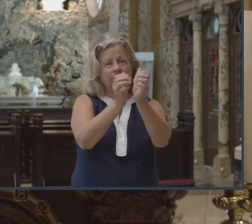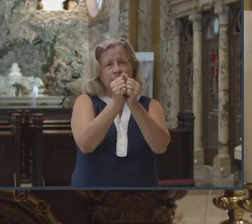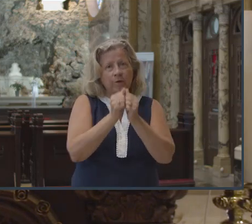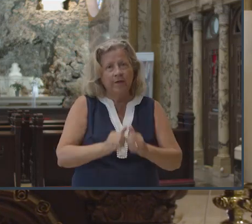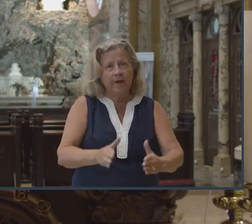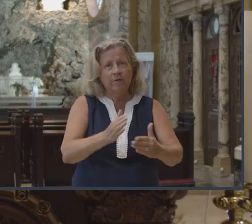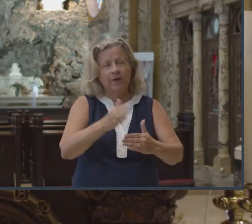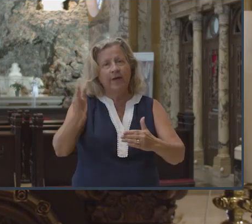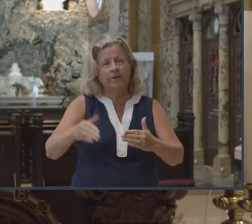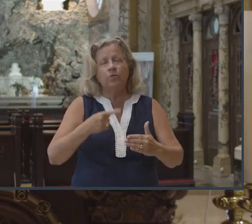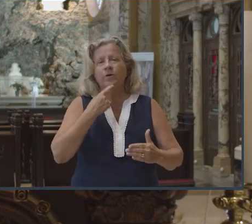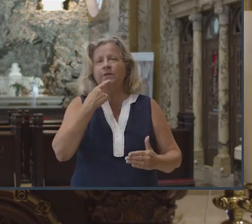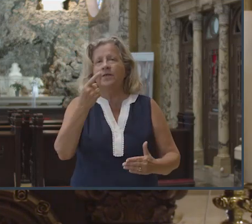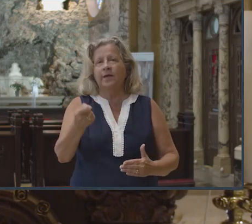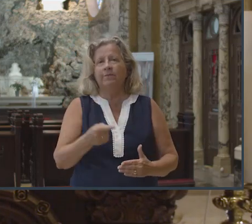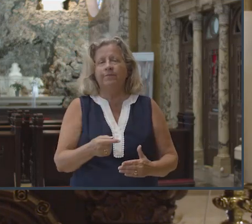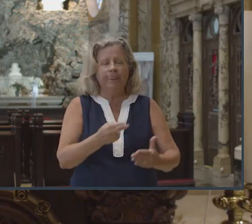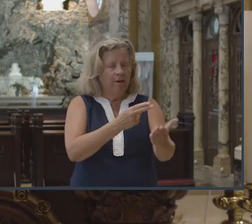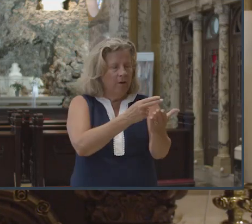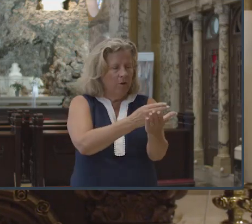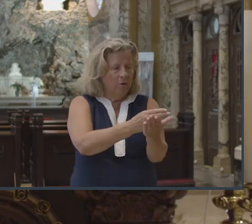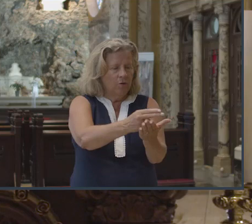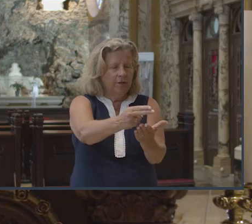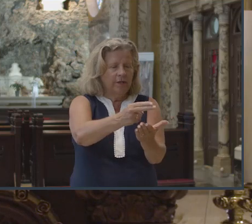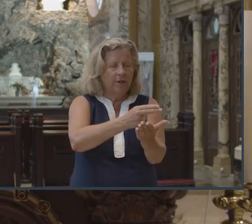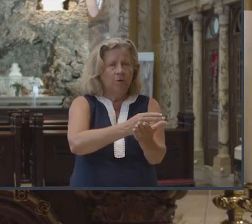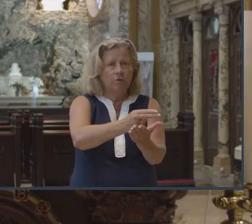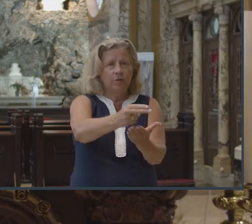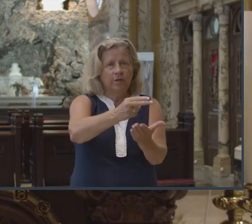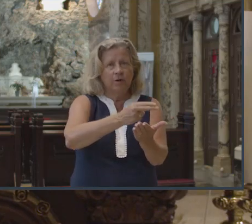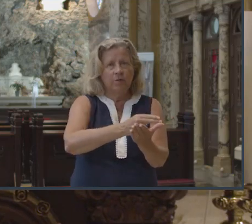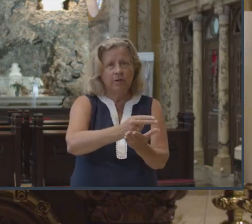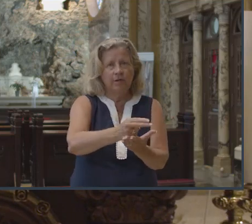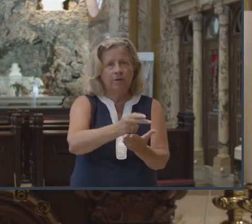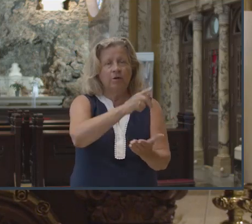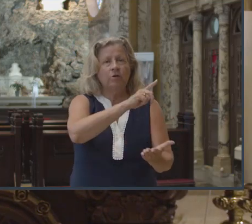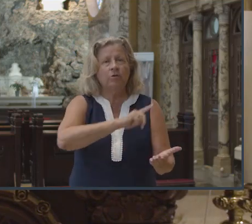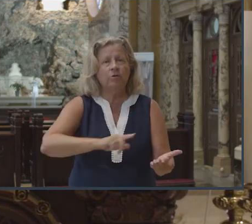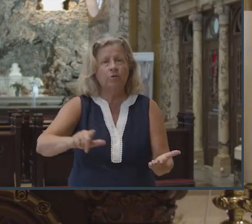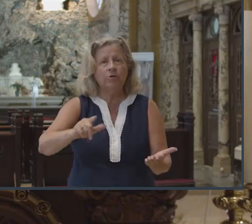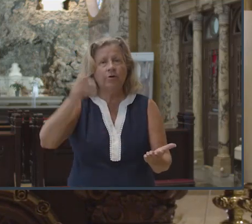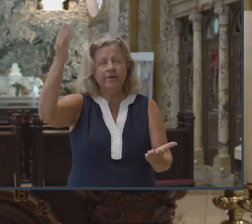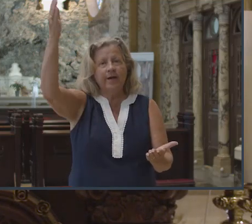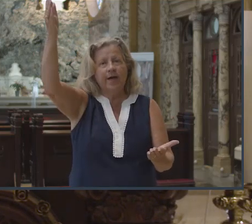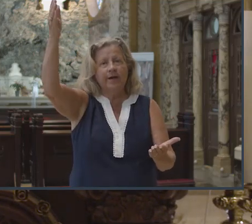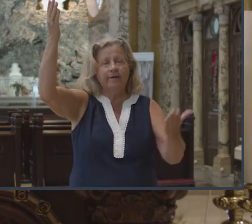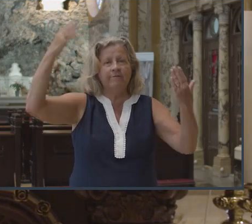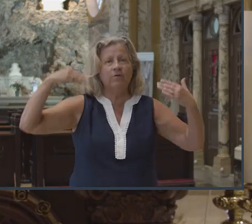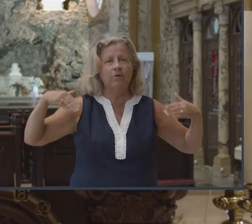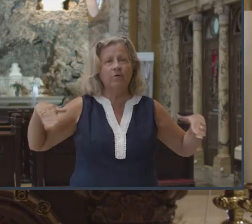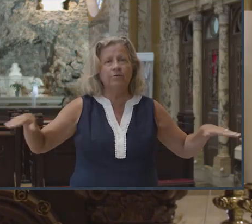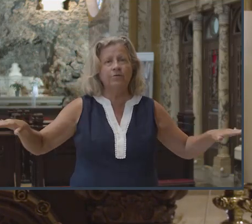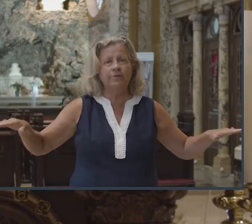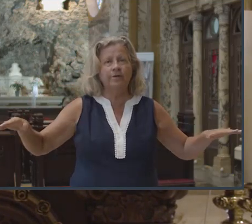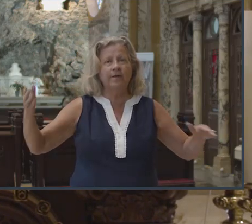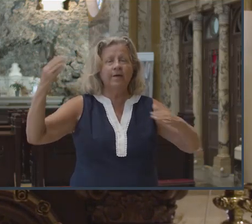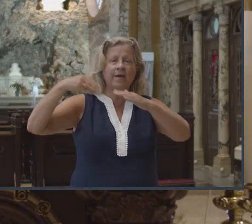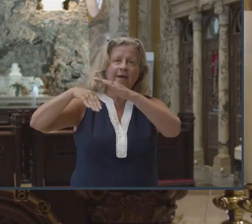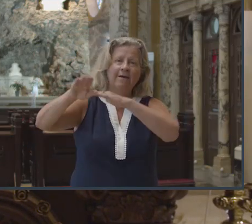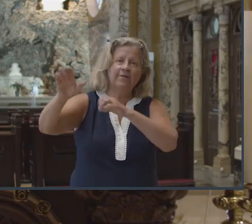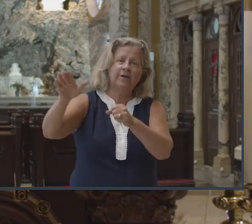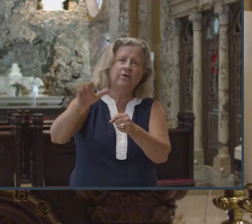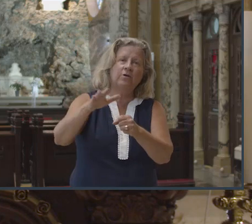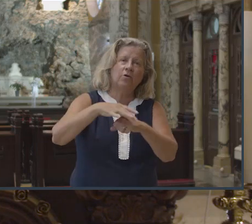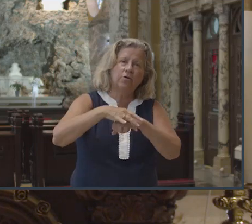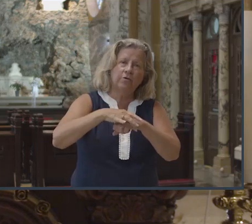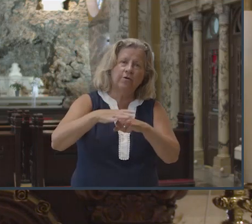we acclaim. Holy, holy, holy, Lord God of hosts, heaven and earth are full of your